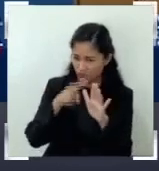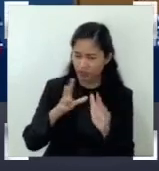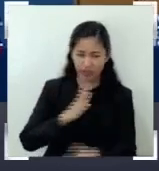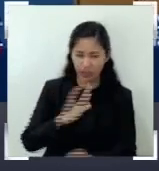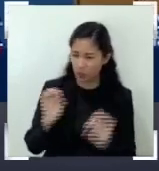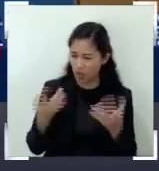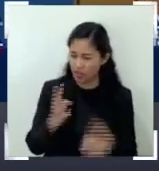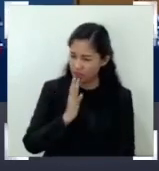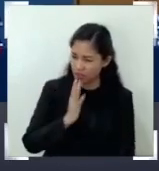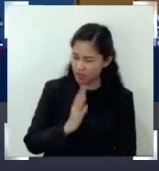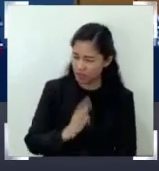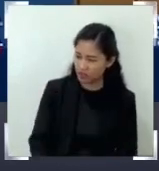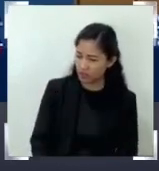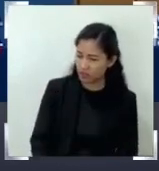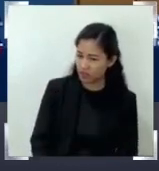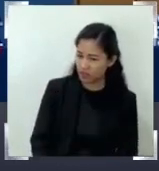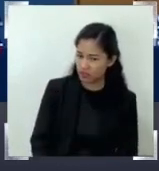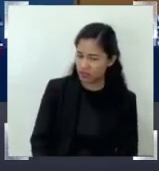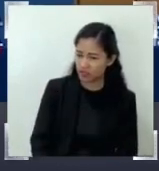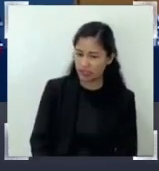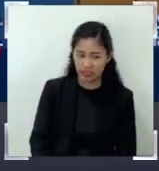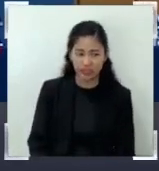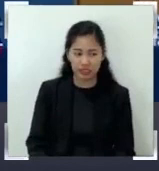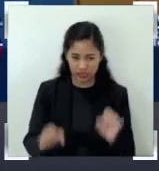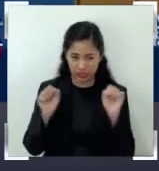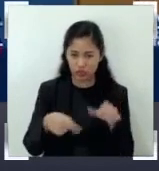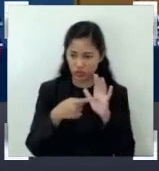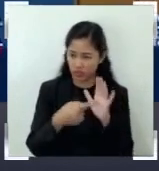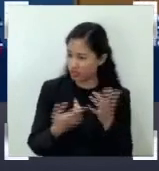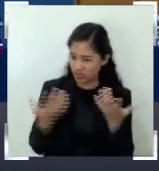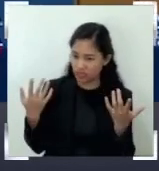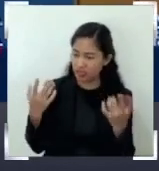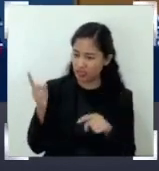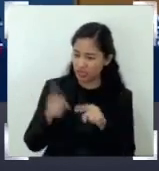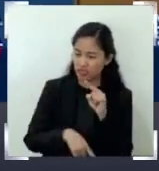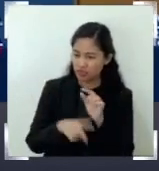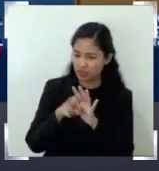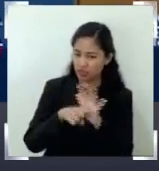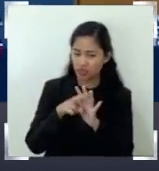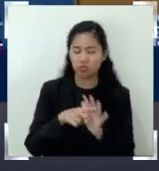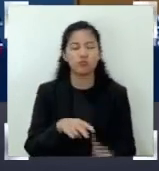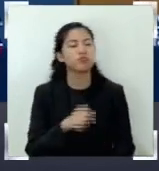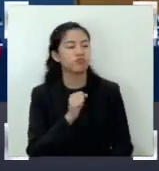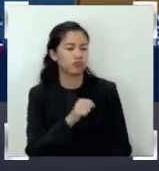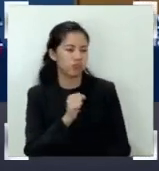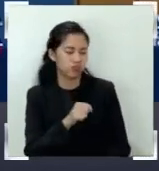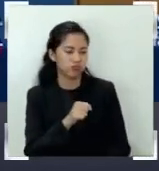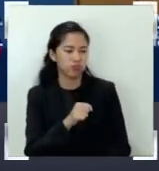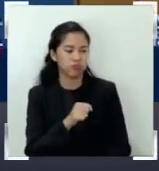Yes, Your Honor. Just so his presence can be noted, you cannot. Yes, Your Honor, because we are afraid that he